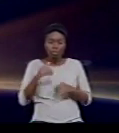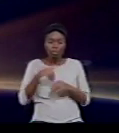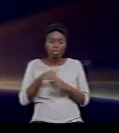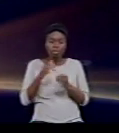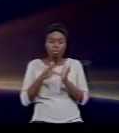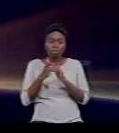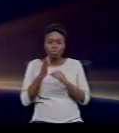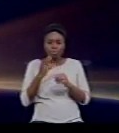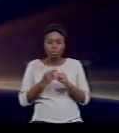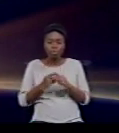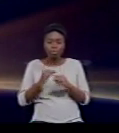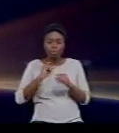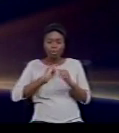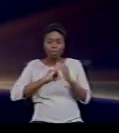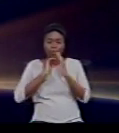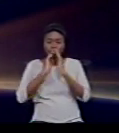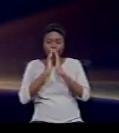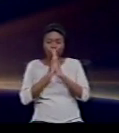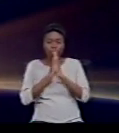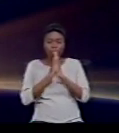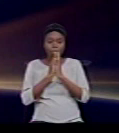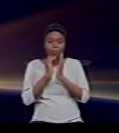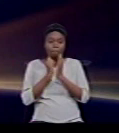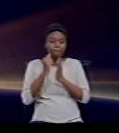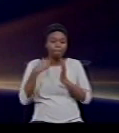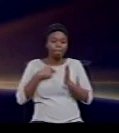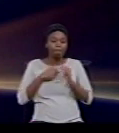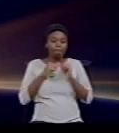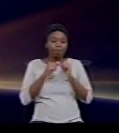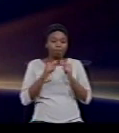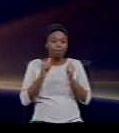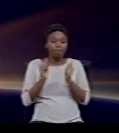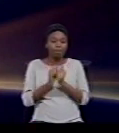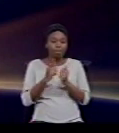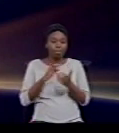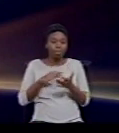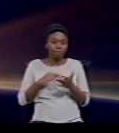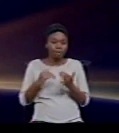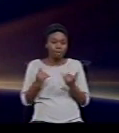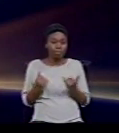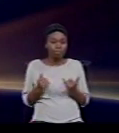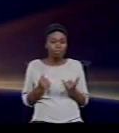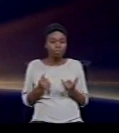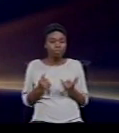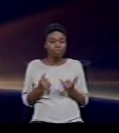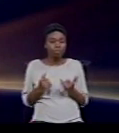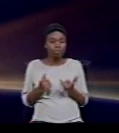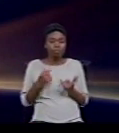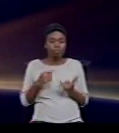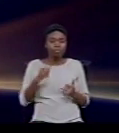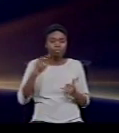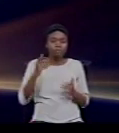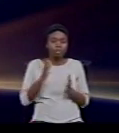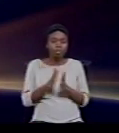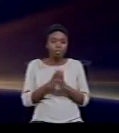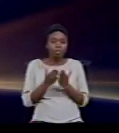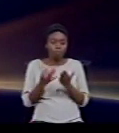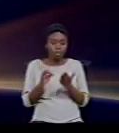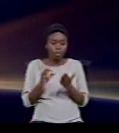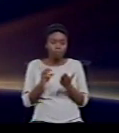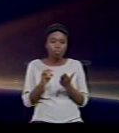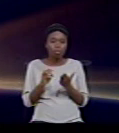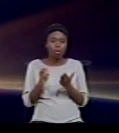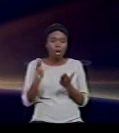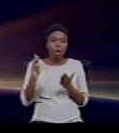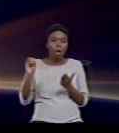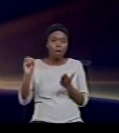Jesus' name, I pray. We'll continue with the reading now. The second book of Moses, called